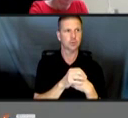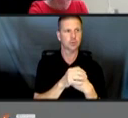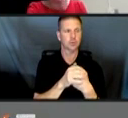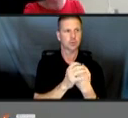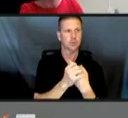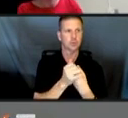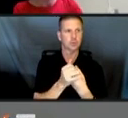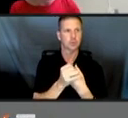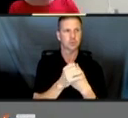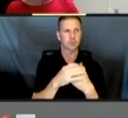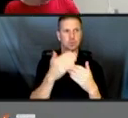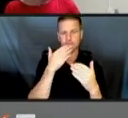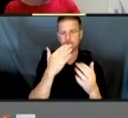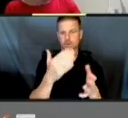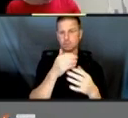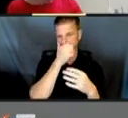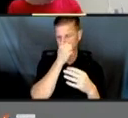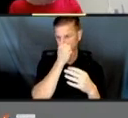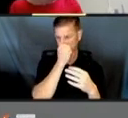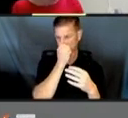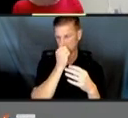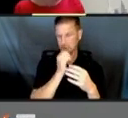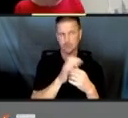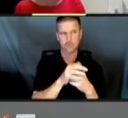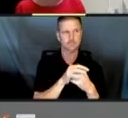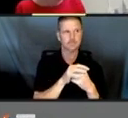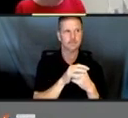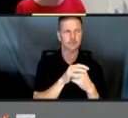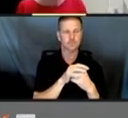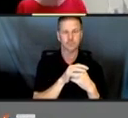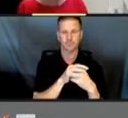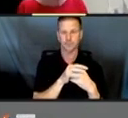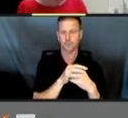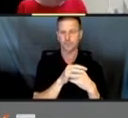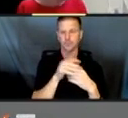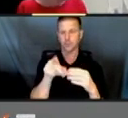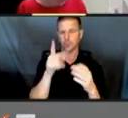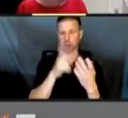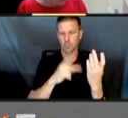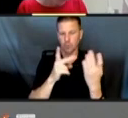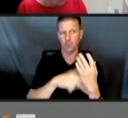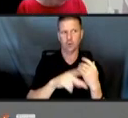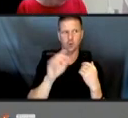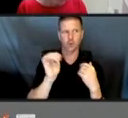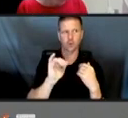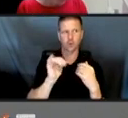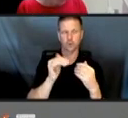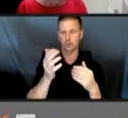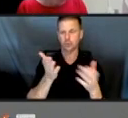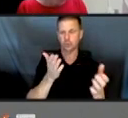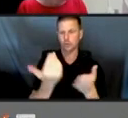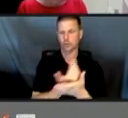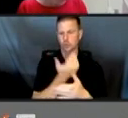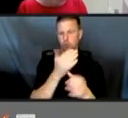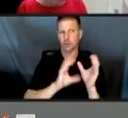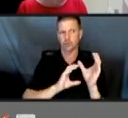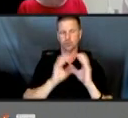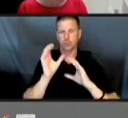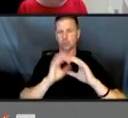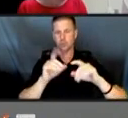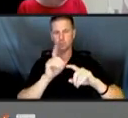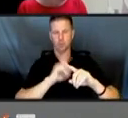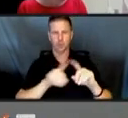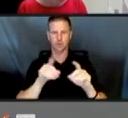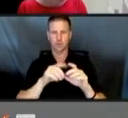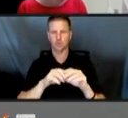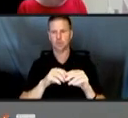Thank you all. Small clarification for those that will remain is that this program does also service new construction, but it